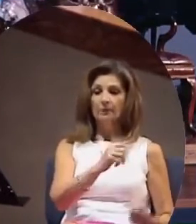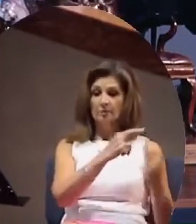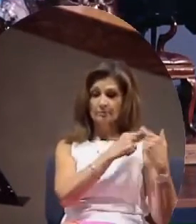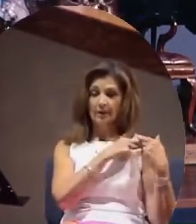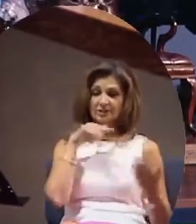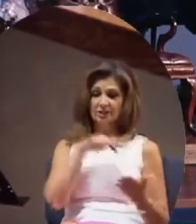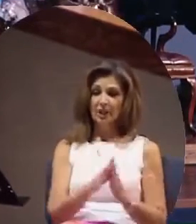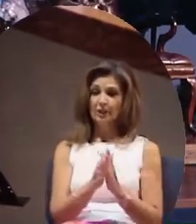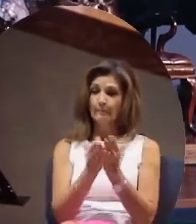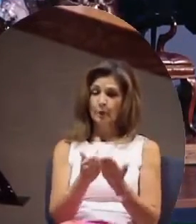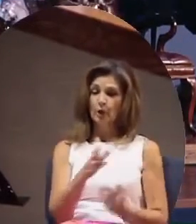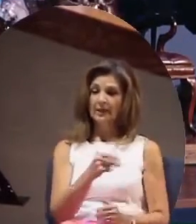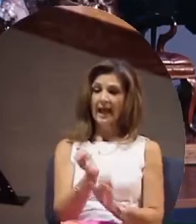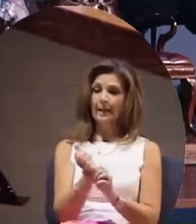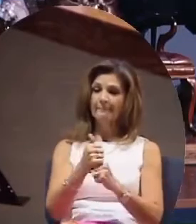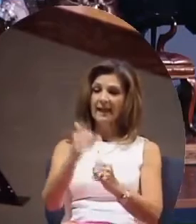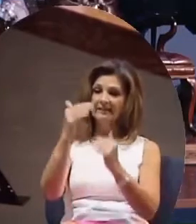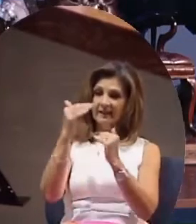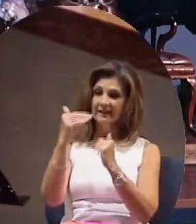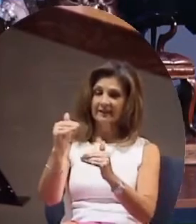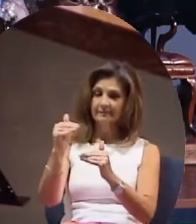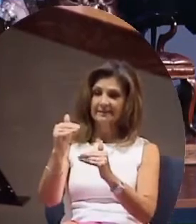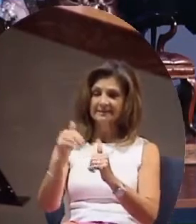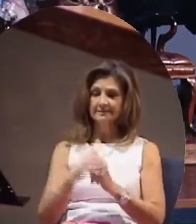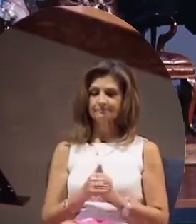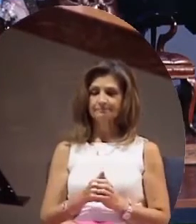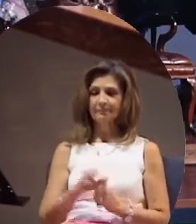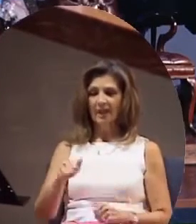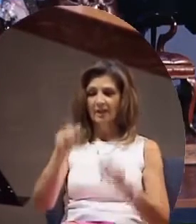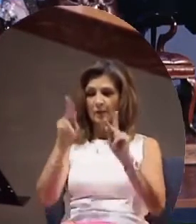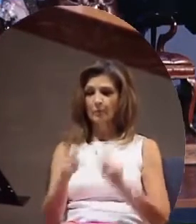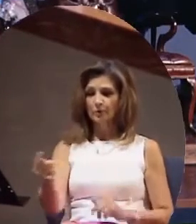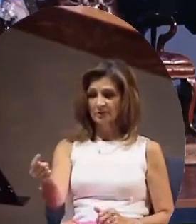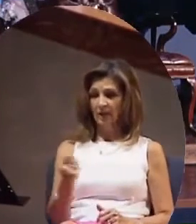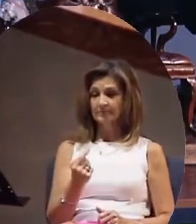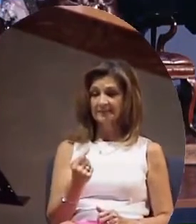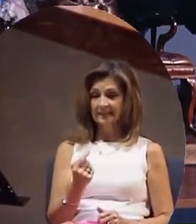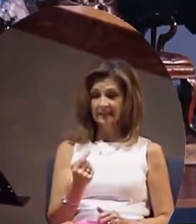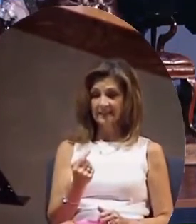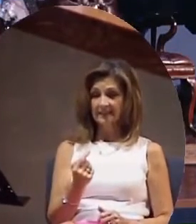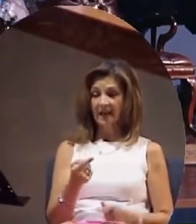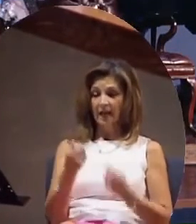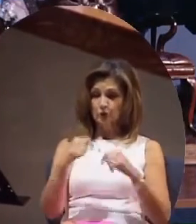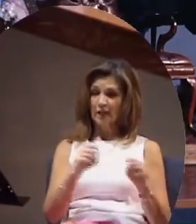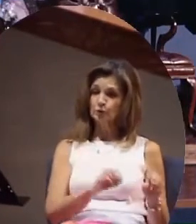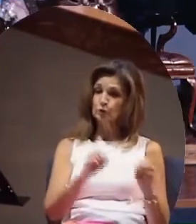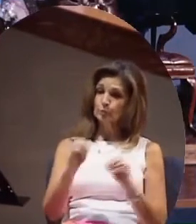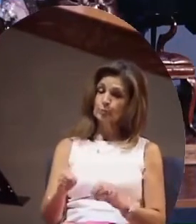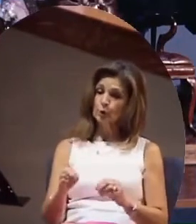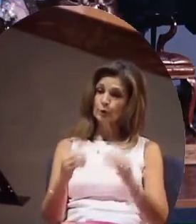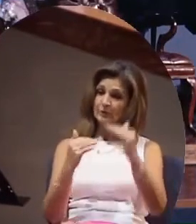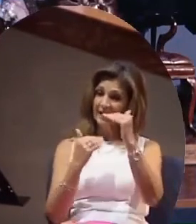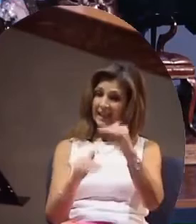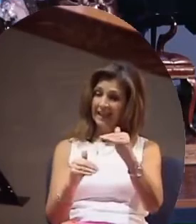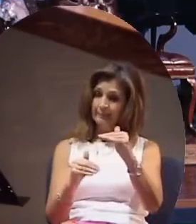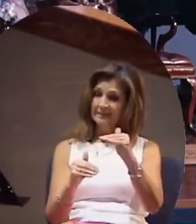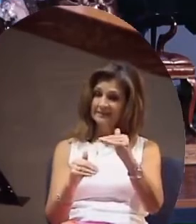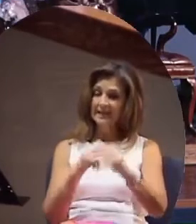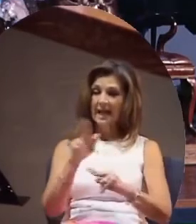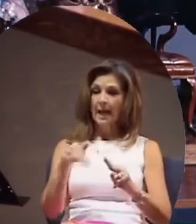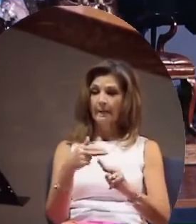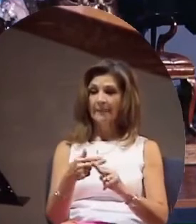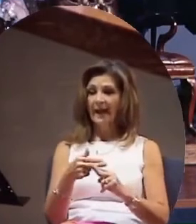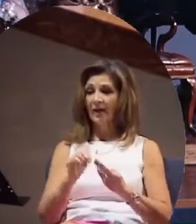again. Amen. Then there'll be somebody come in, amen, last days, and try to move it when it comes to